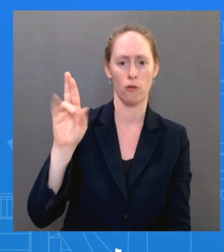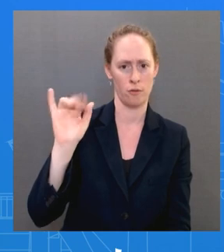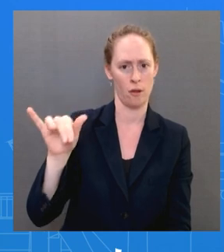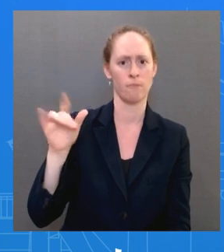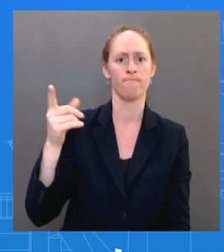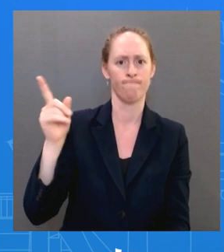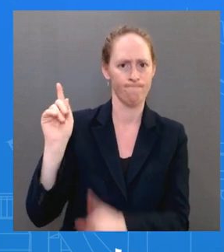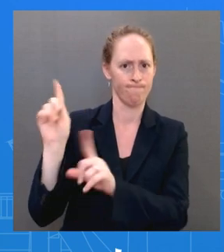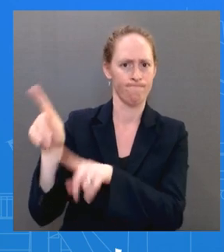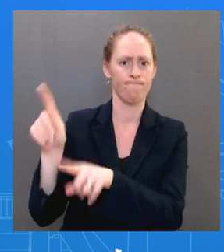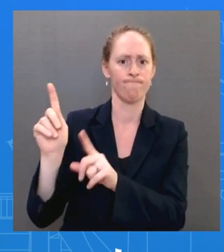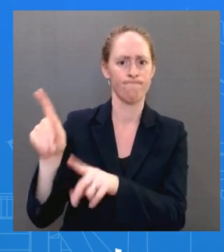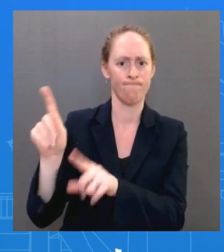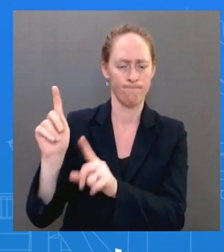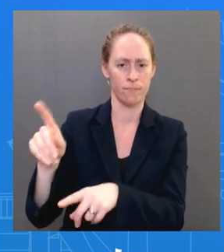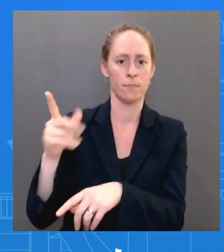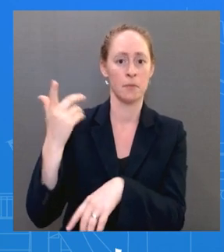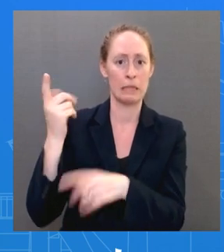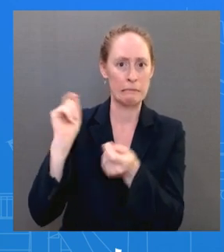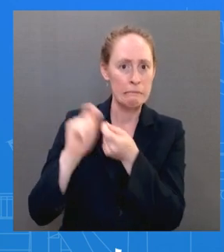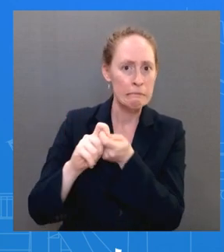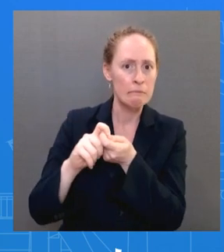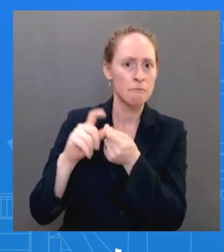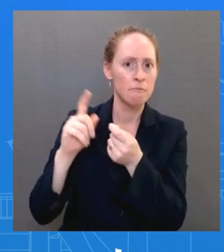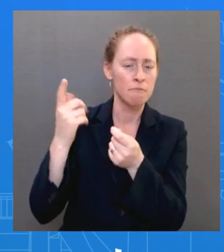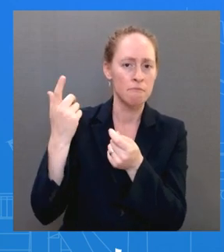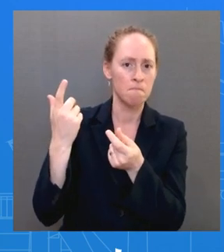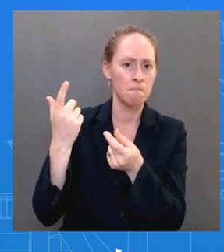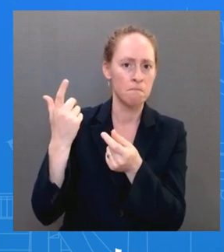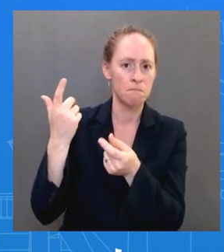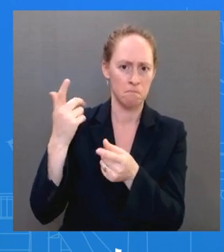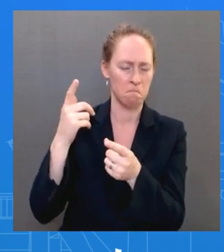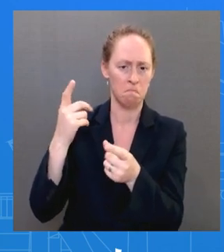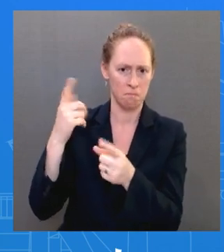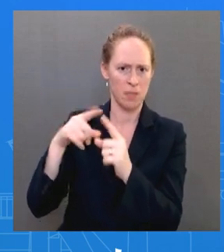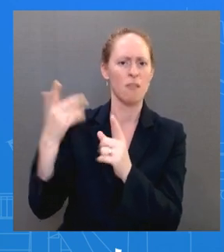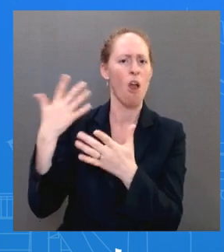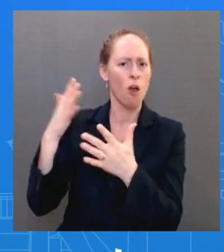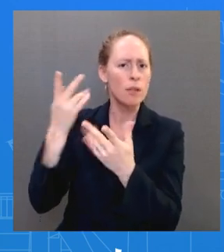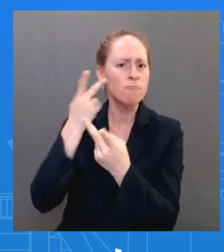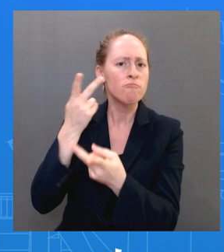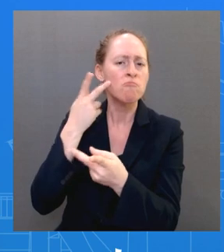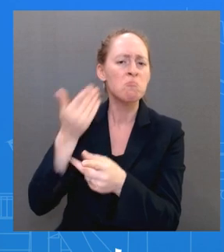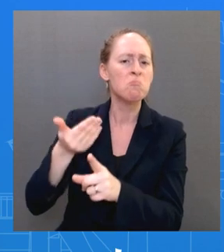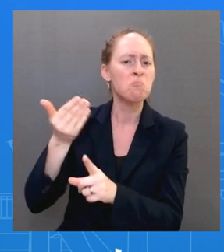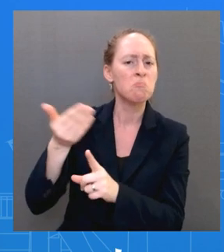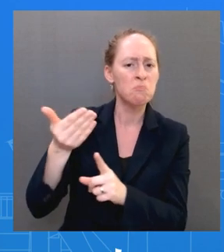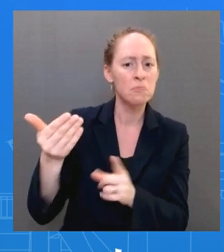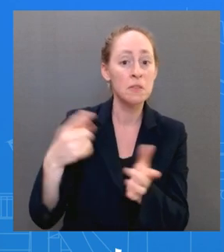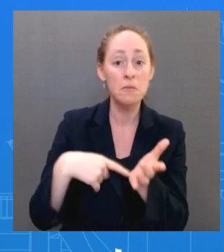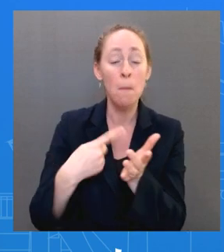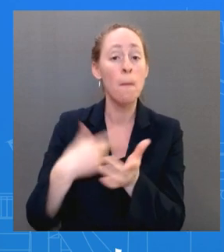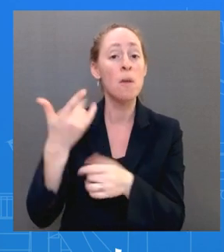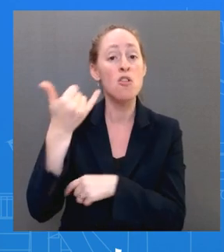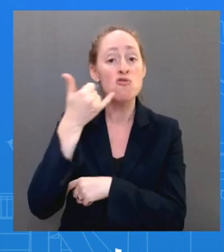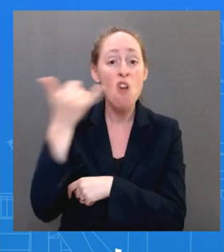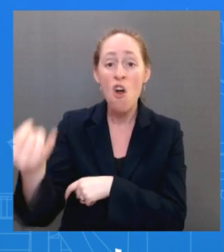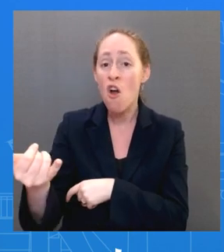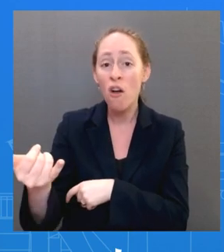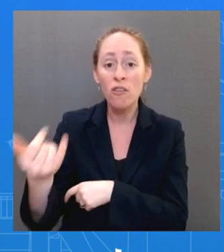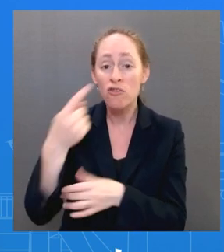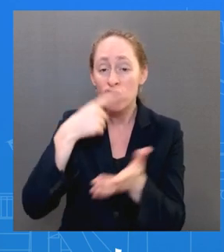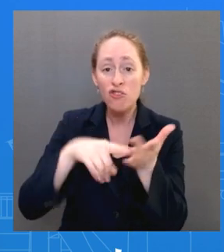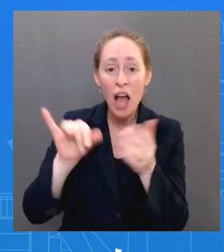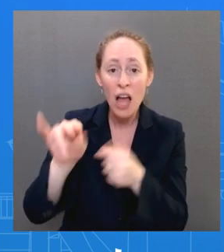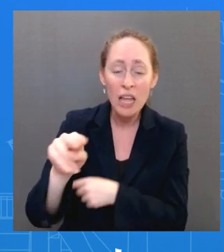but multiple times a day, either by phone call, by Zoom, physically examining him. But the president's doing